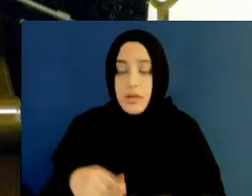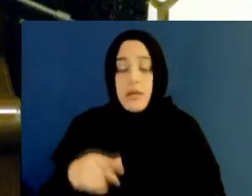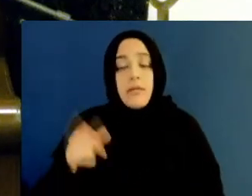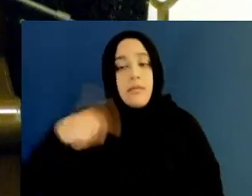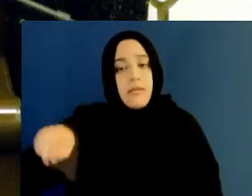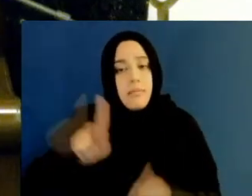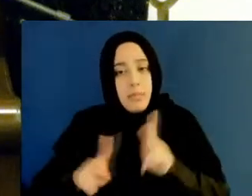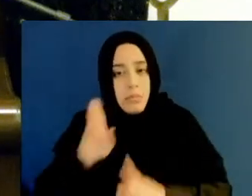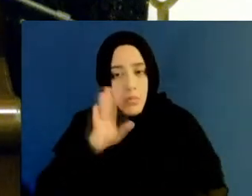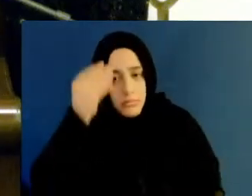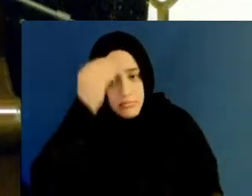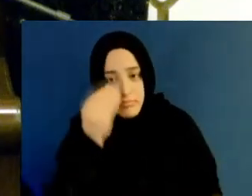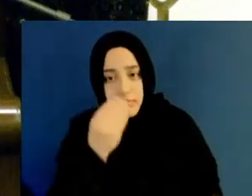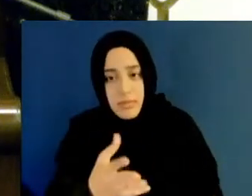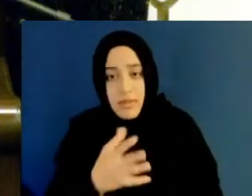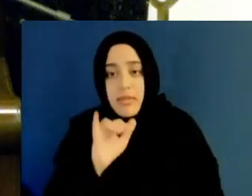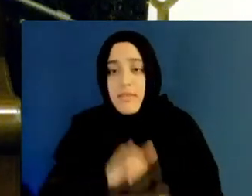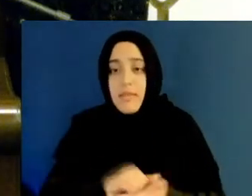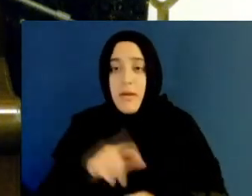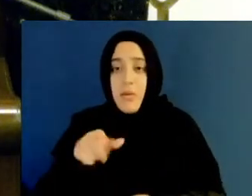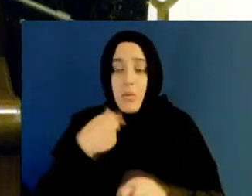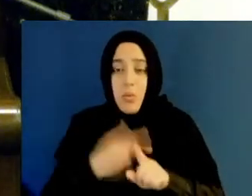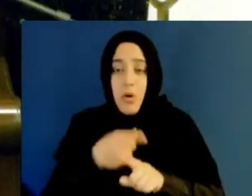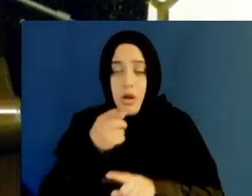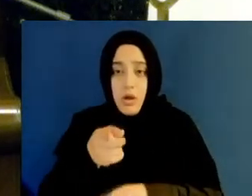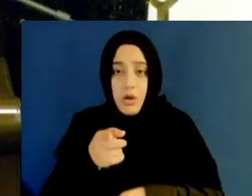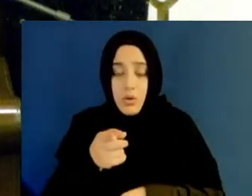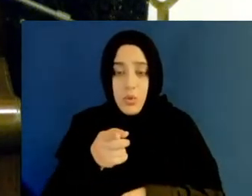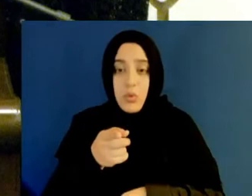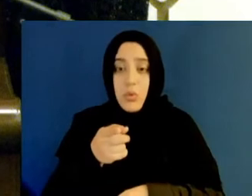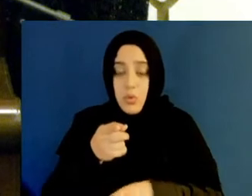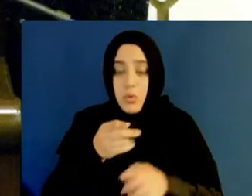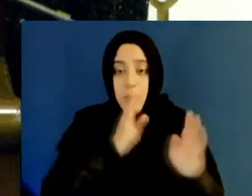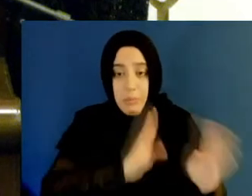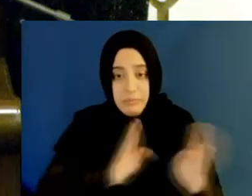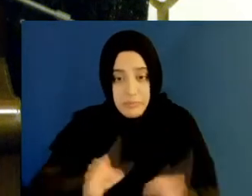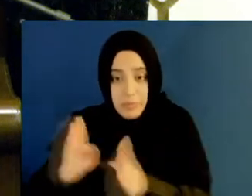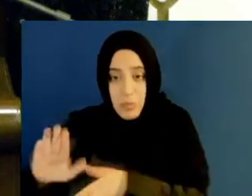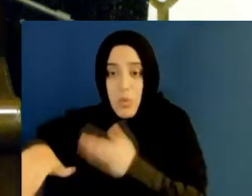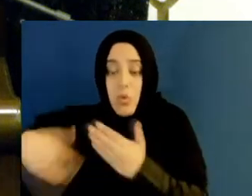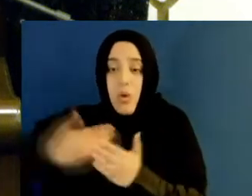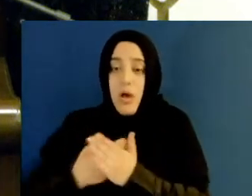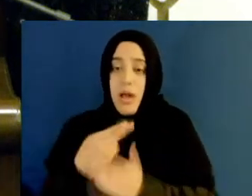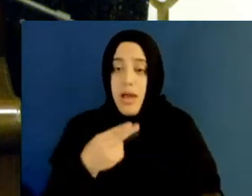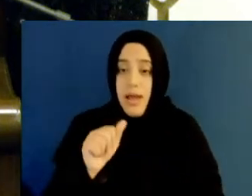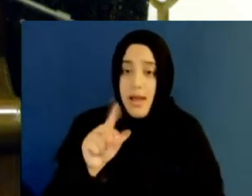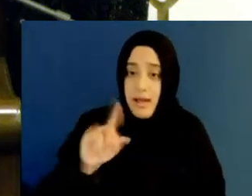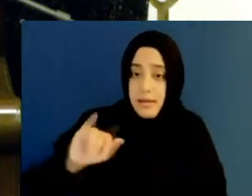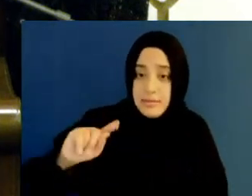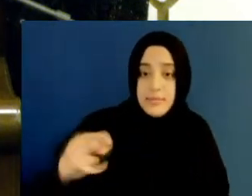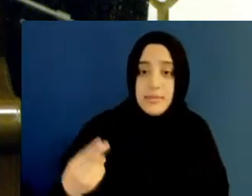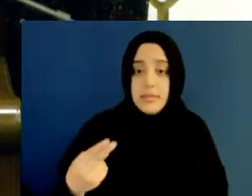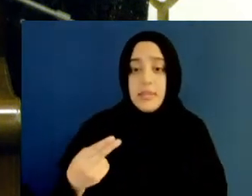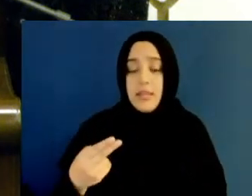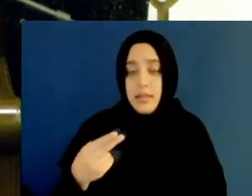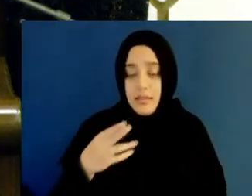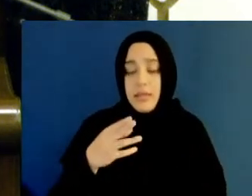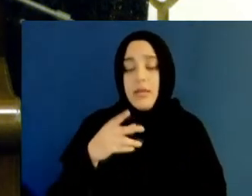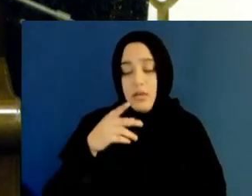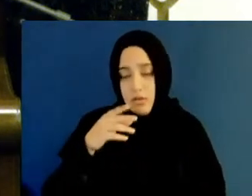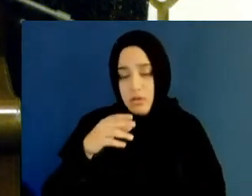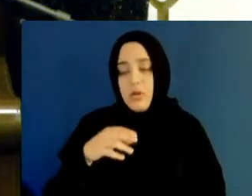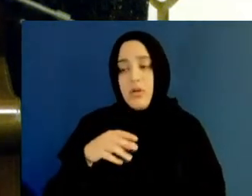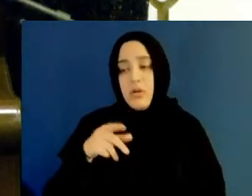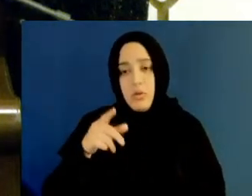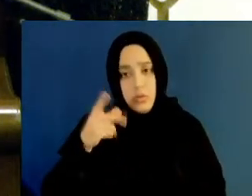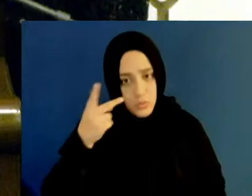all the Qara'in from the hadith of Fudayl ibn Zubayr al-Rassan and you look at what happened inside